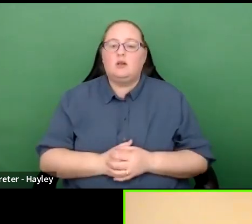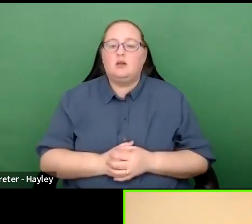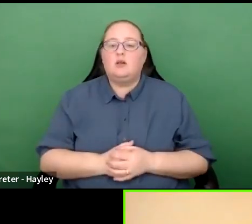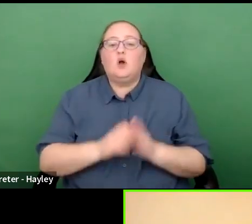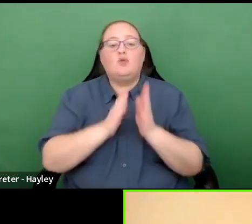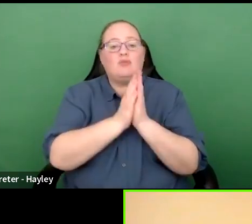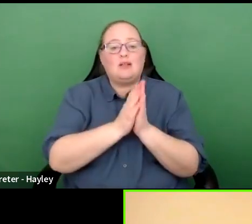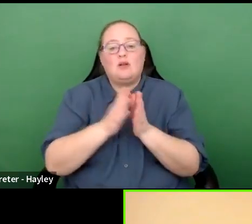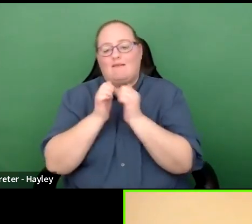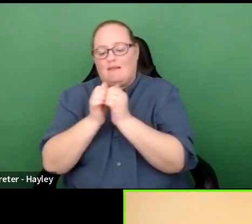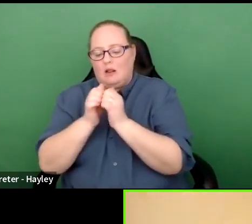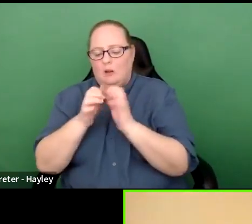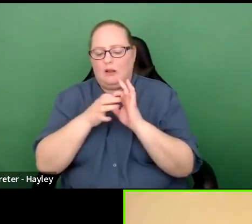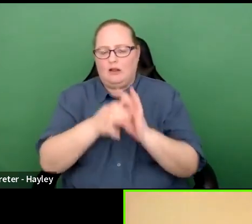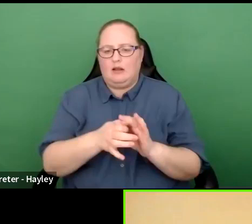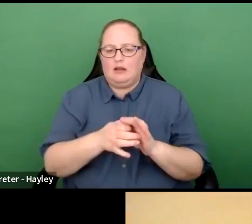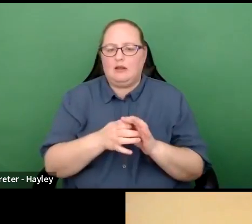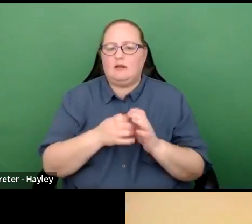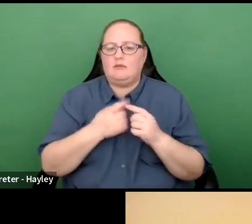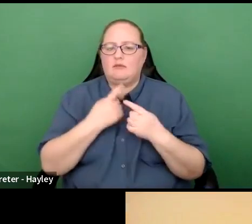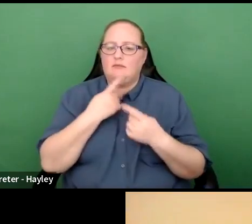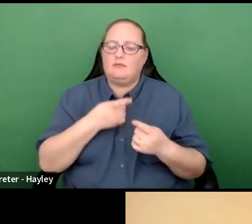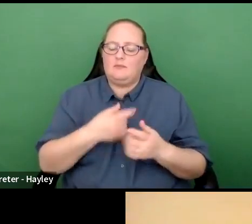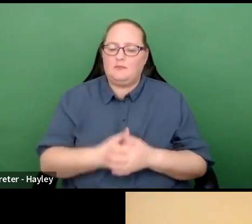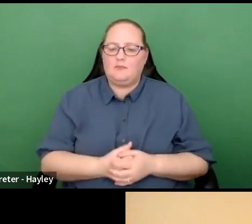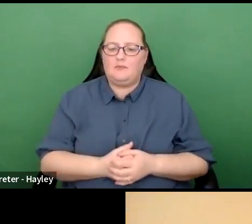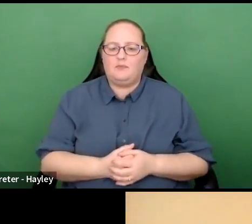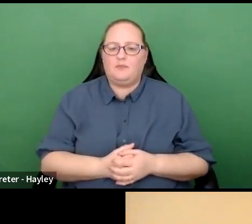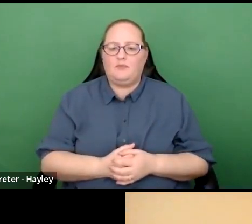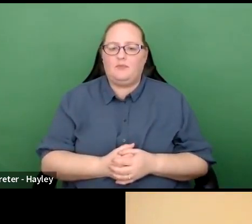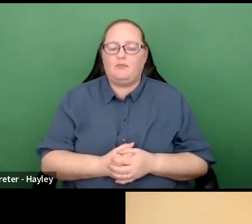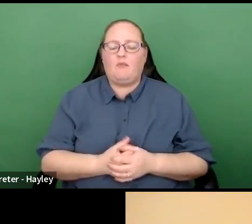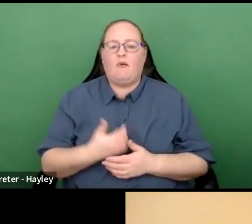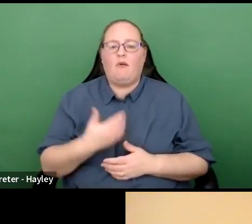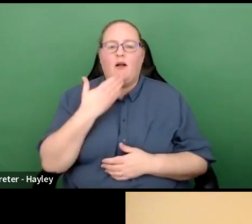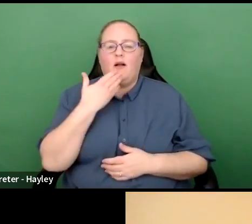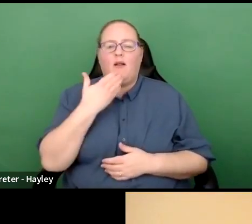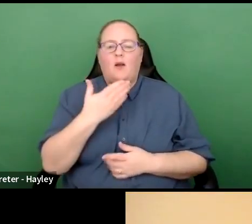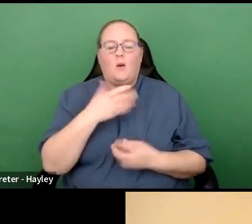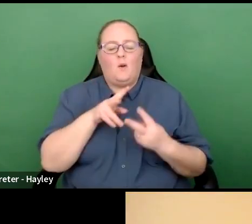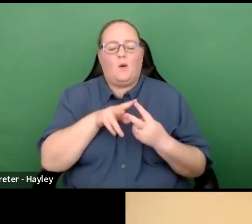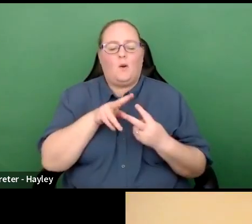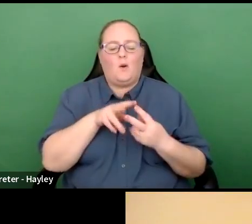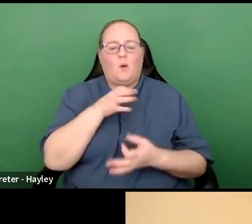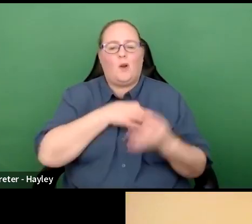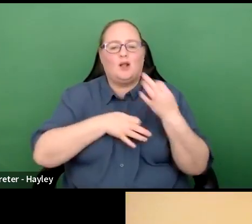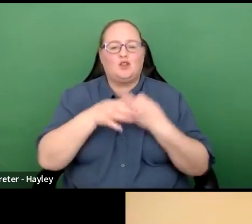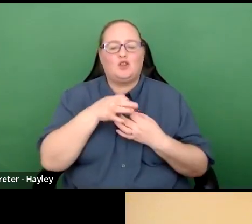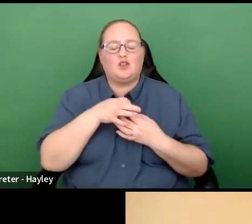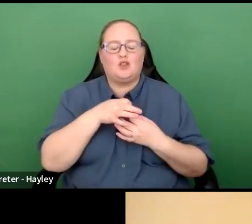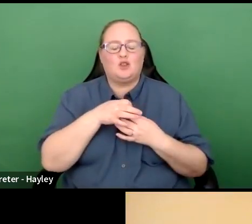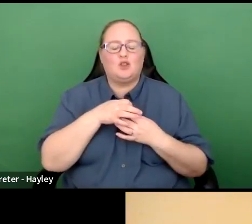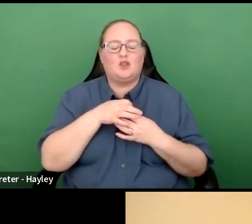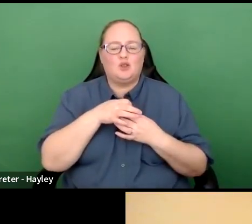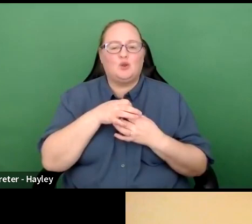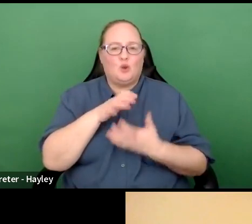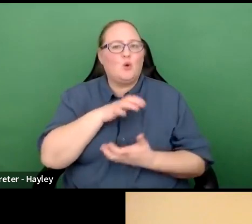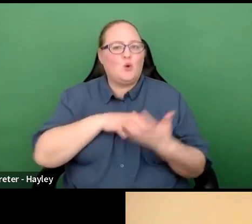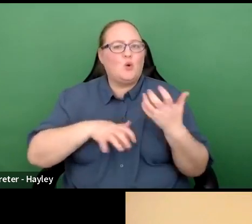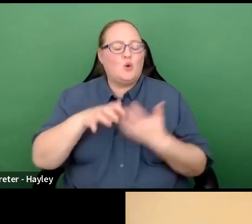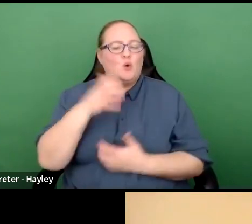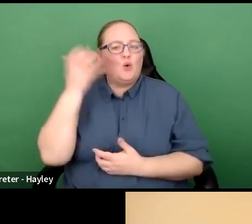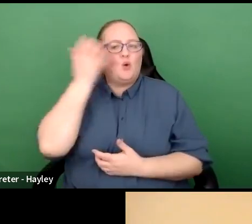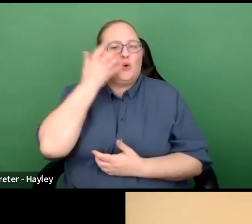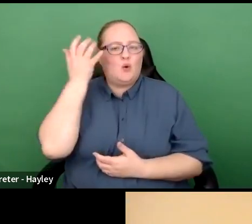Thank you. Thank you. These are such big, complex questions. Thank you, Vlad, for raising them. Oh, if I understand